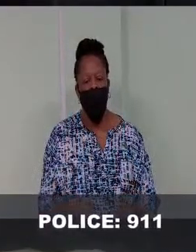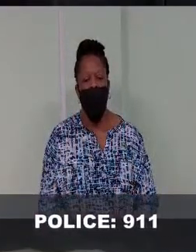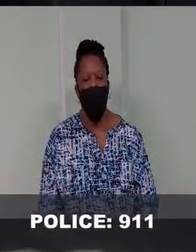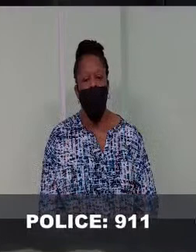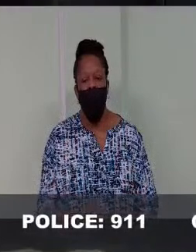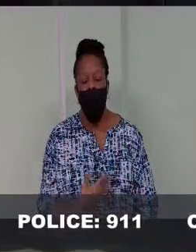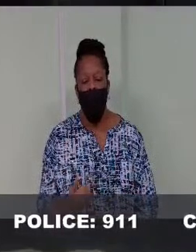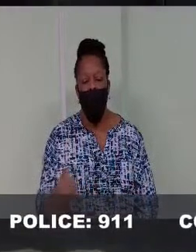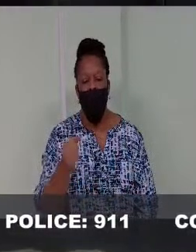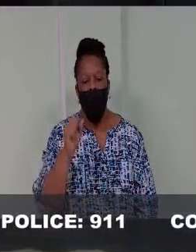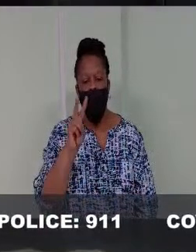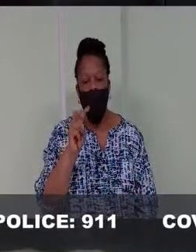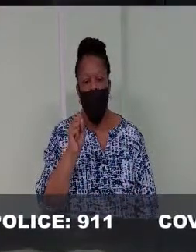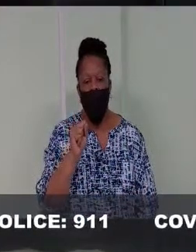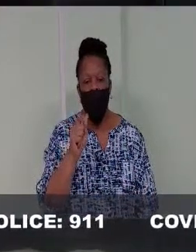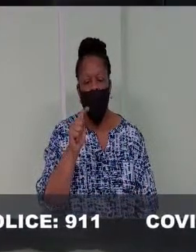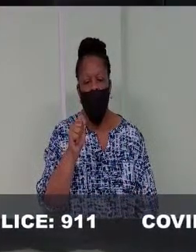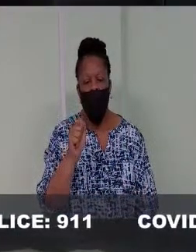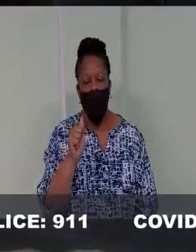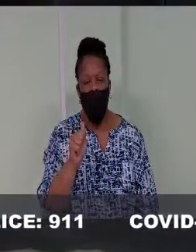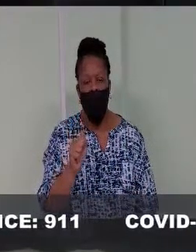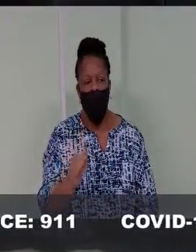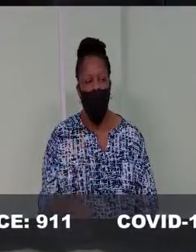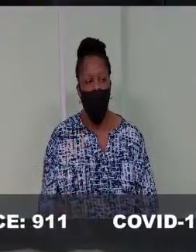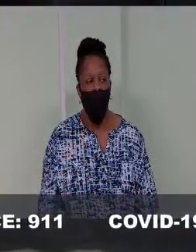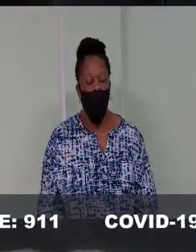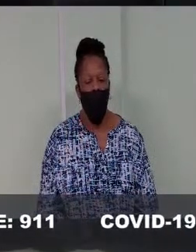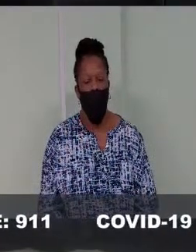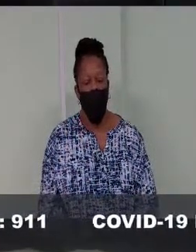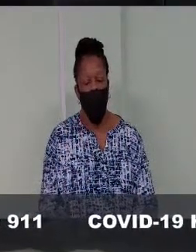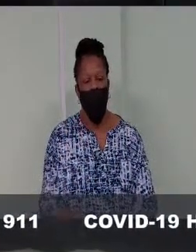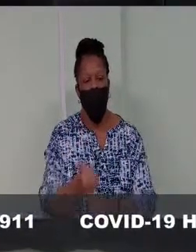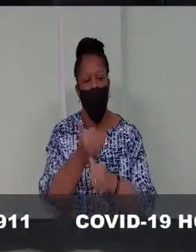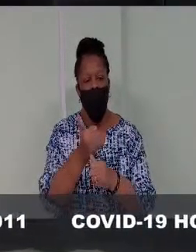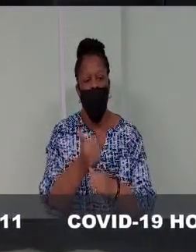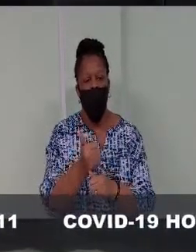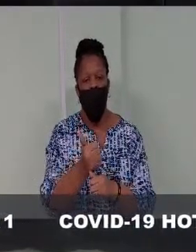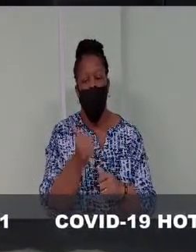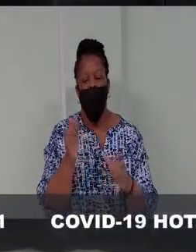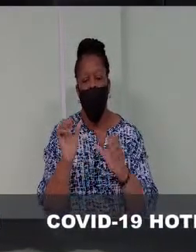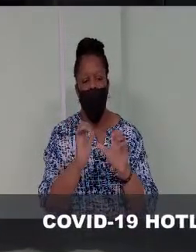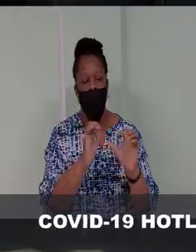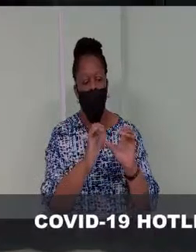Vesta Southwell for her support in terms of the whole communication